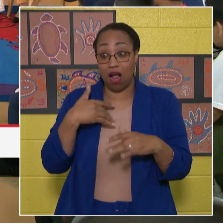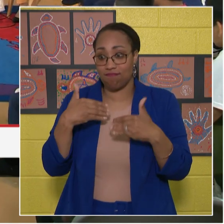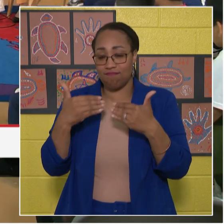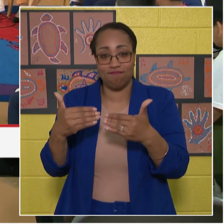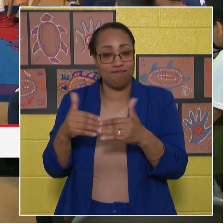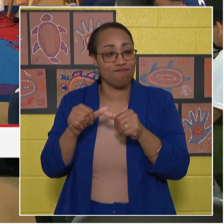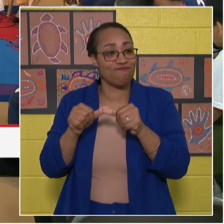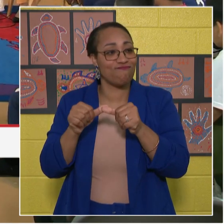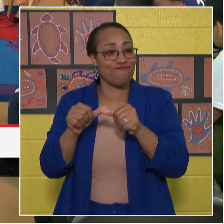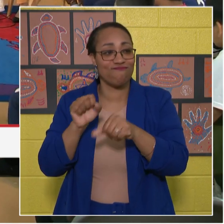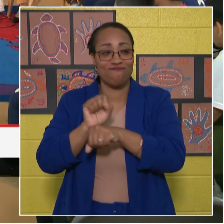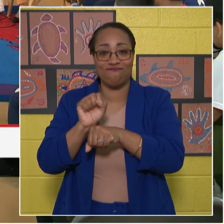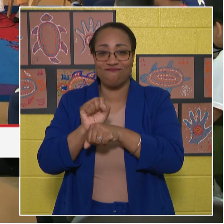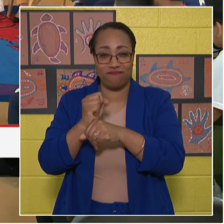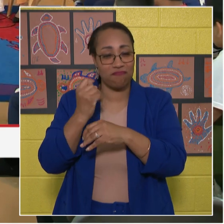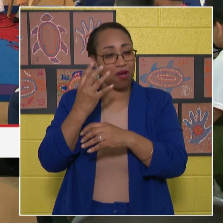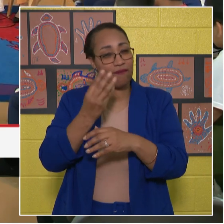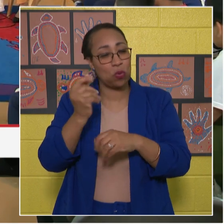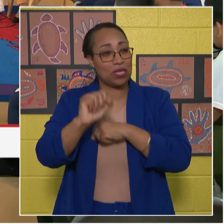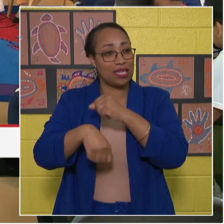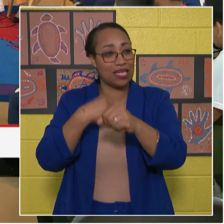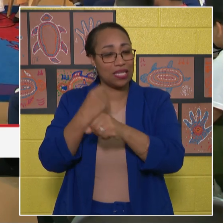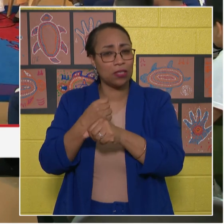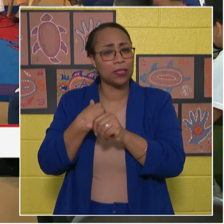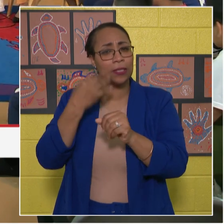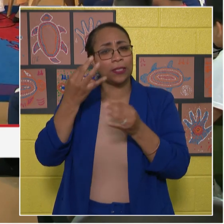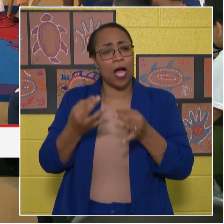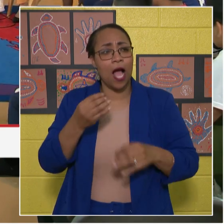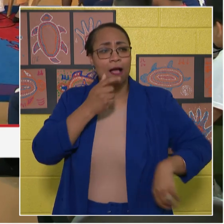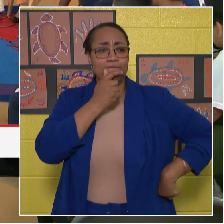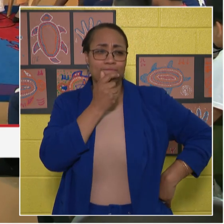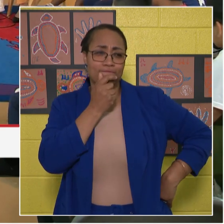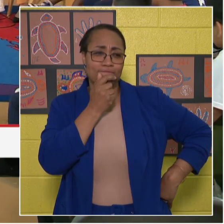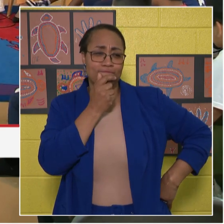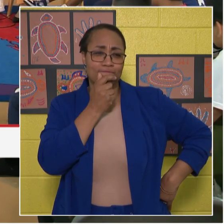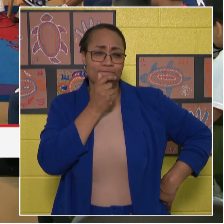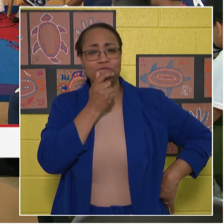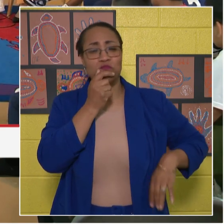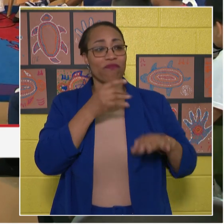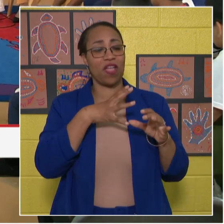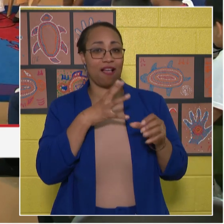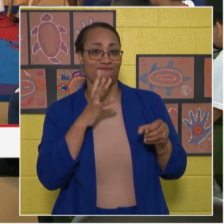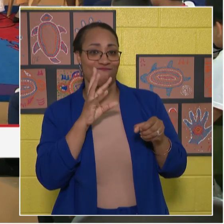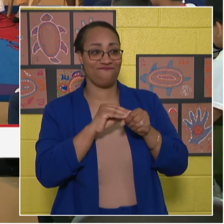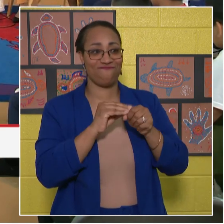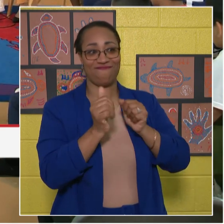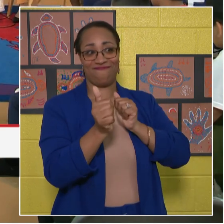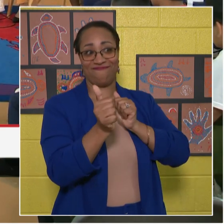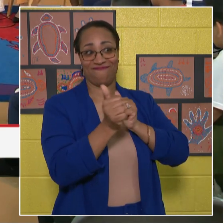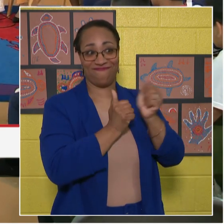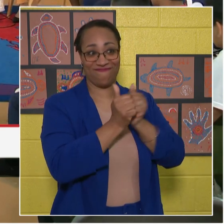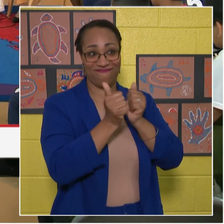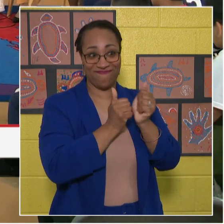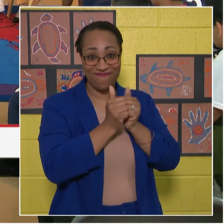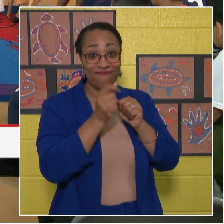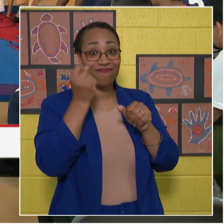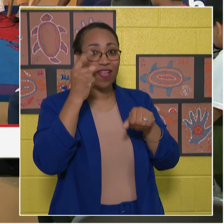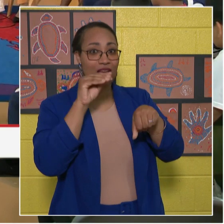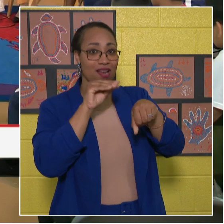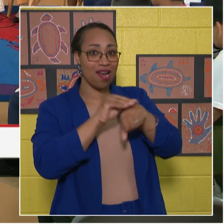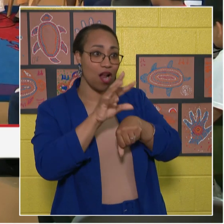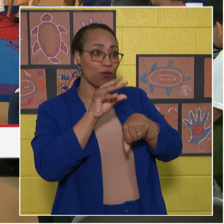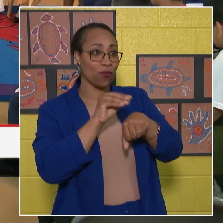I decided to run for Advisory Neighborhood Commissioner, then council member, and now